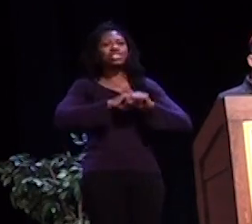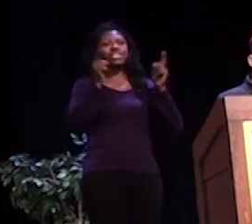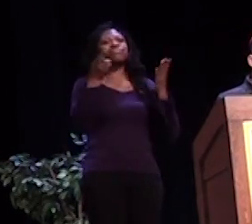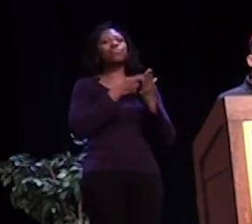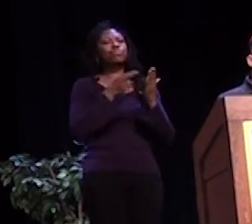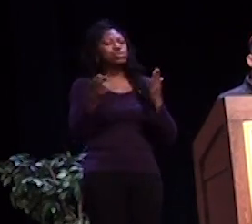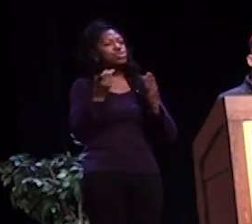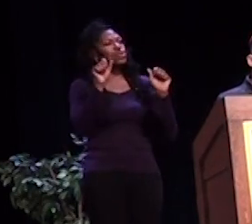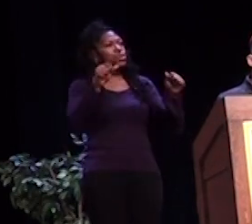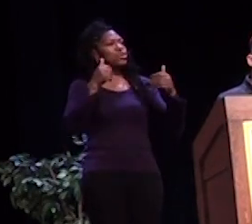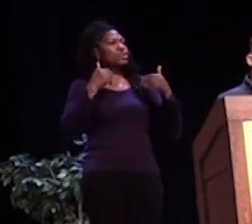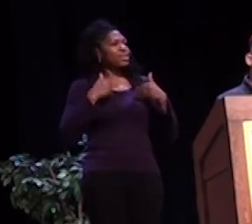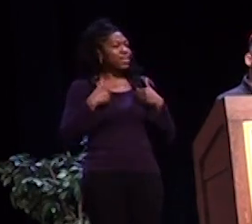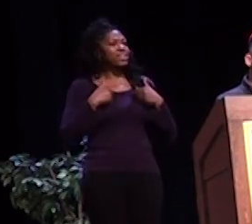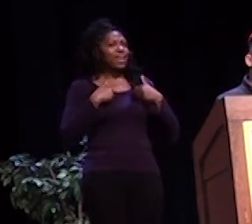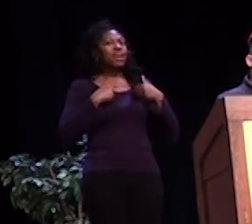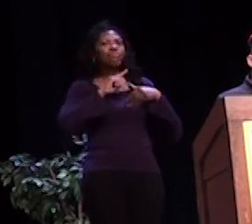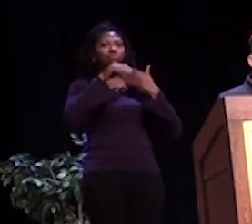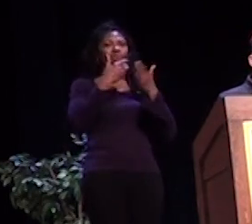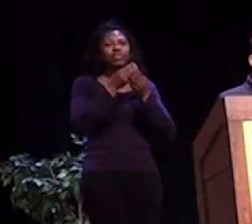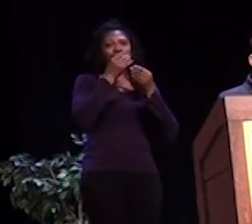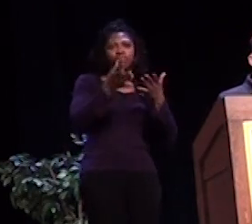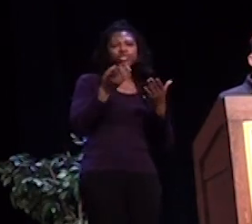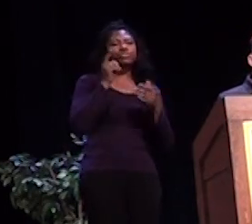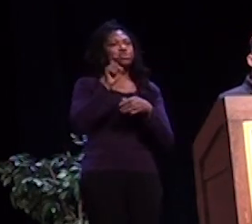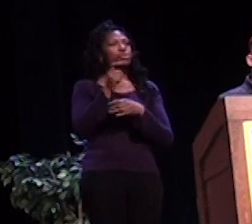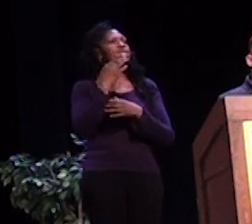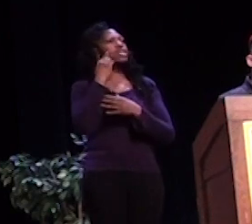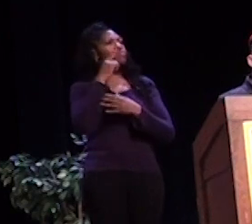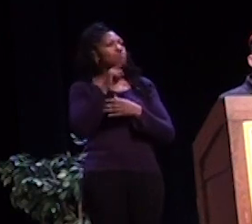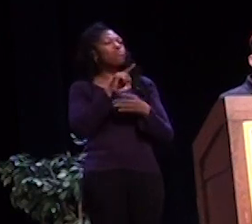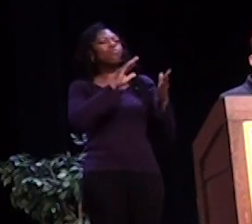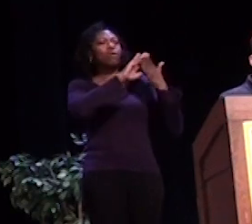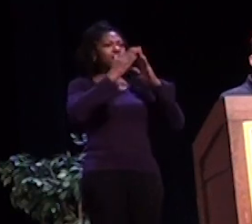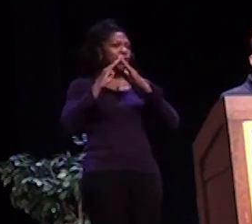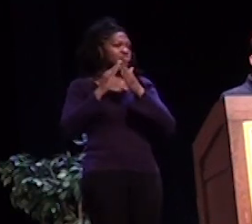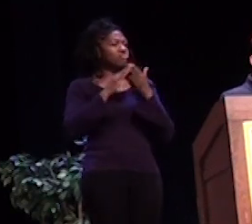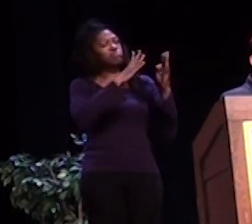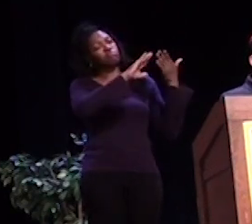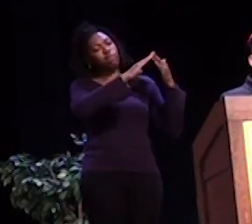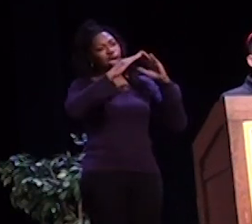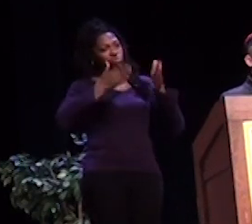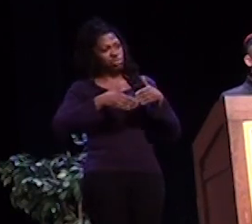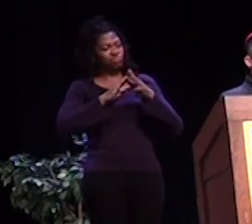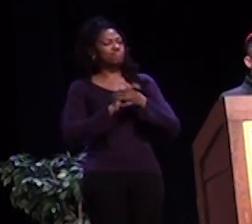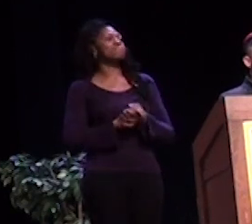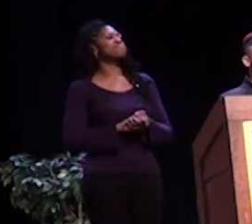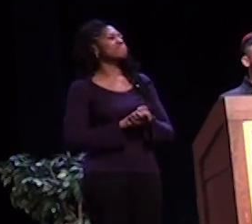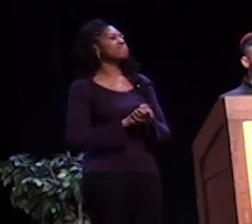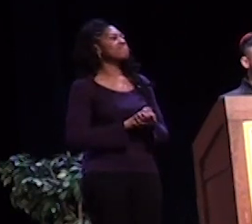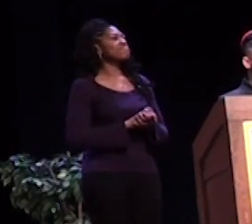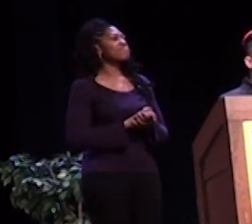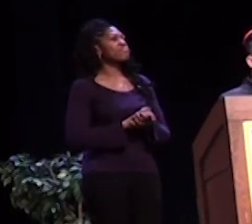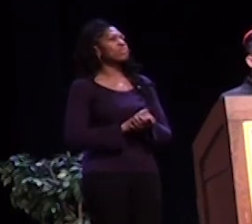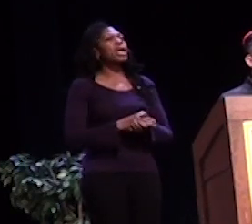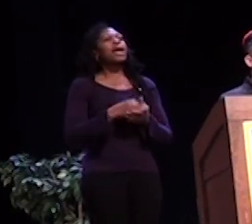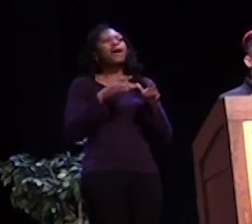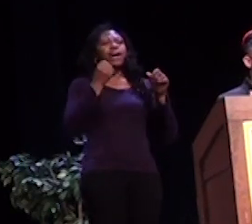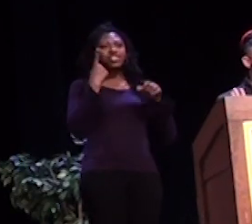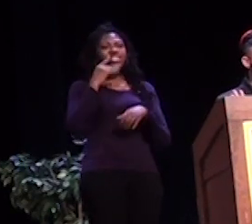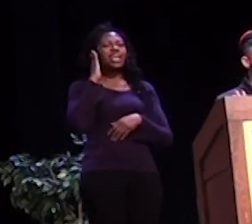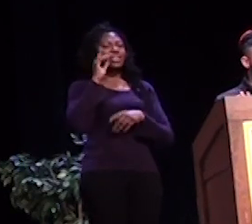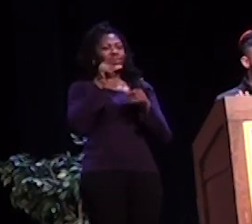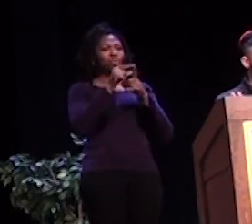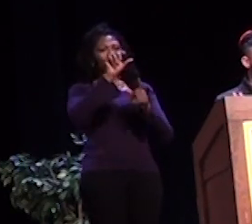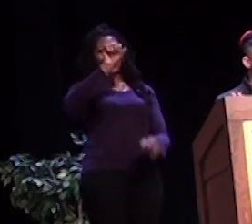needed information on the state of housing in our city, and it's all steered by the Strategic Housing Implementation Plan, which you'll hear SHIP a lot. I thought I was